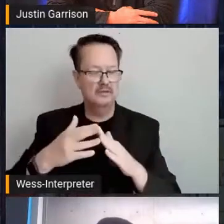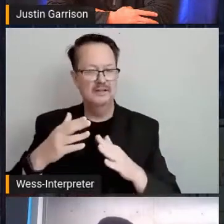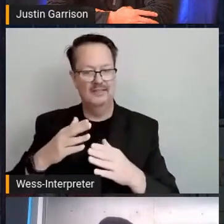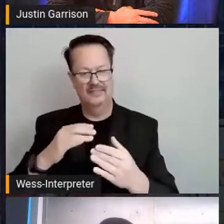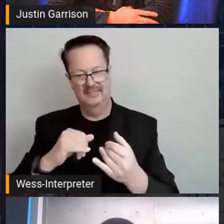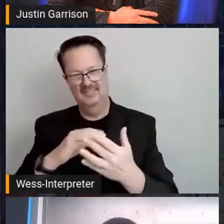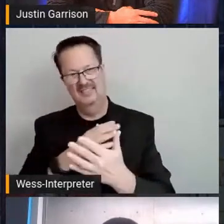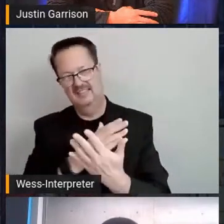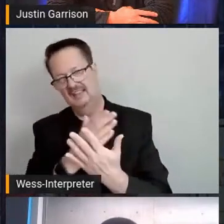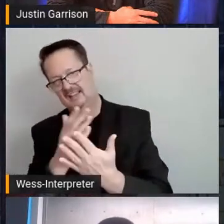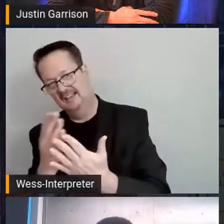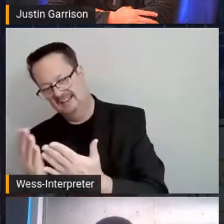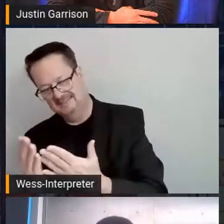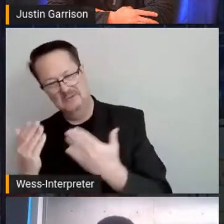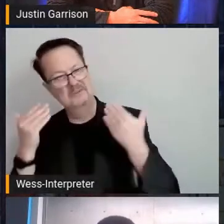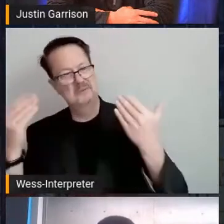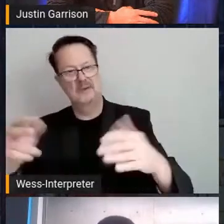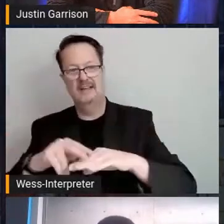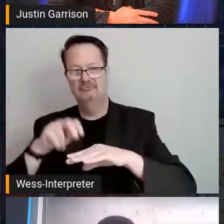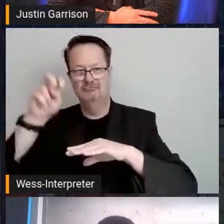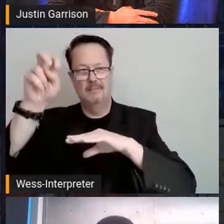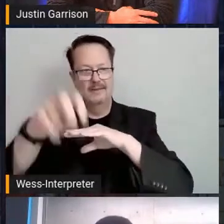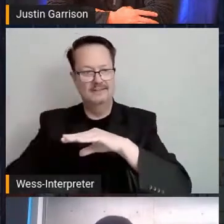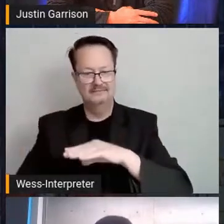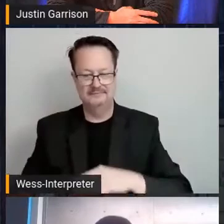with that, let's jump in.